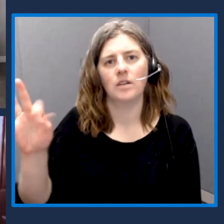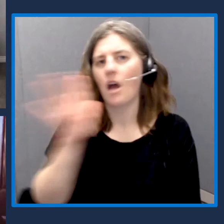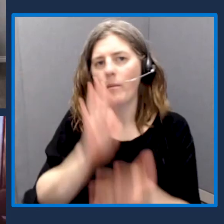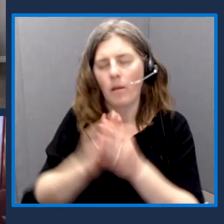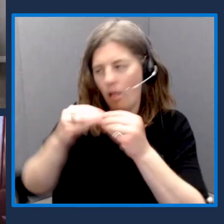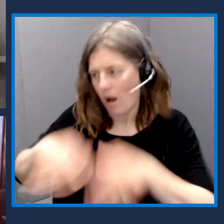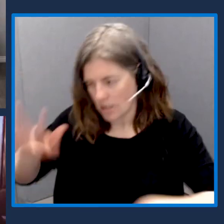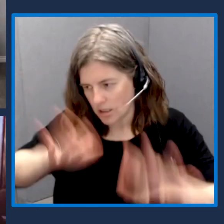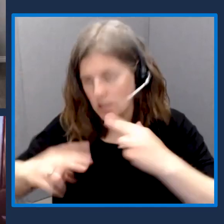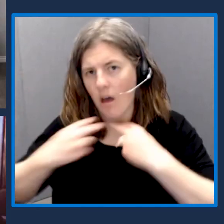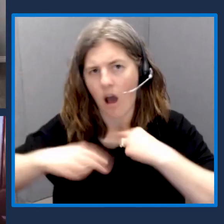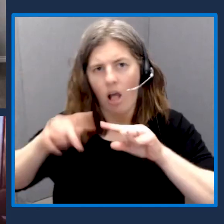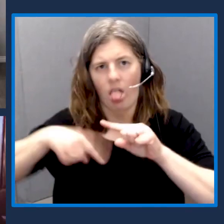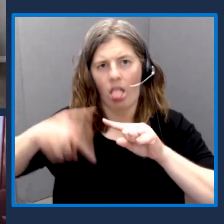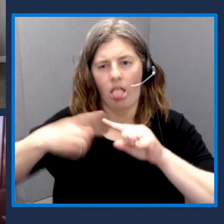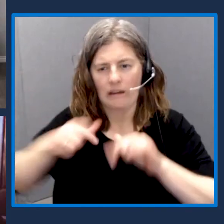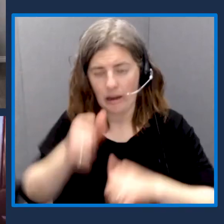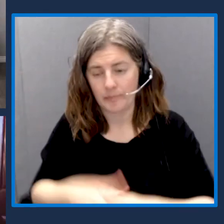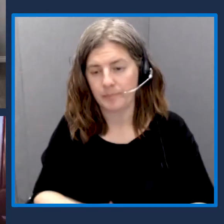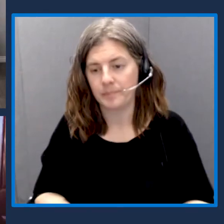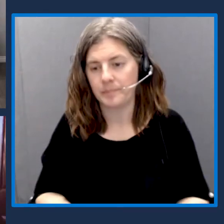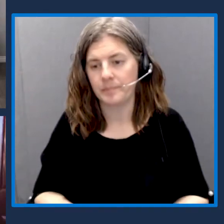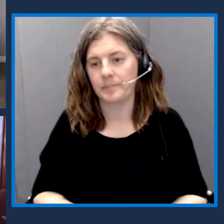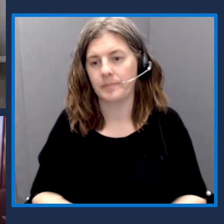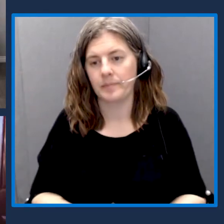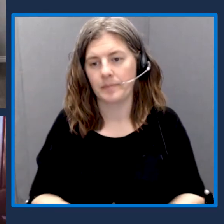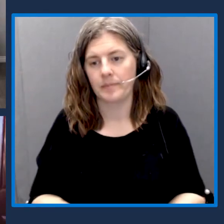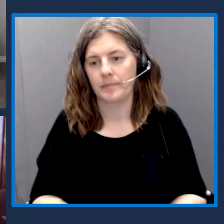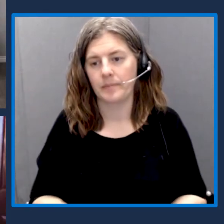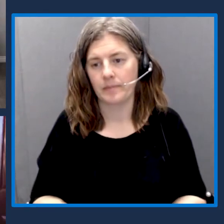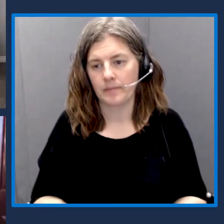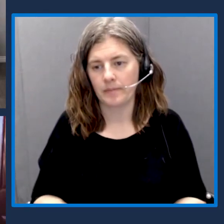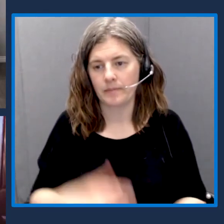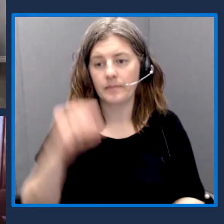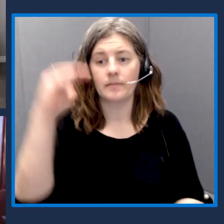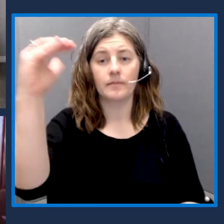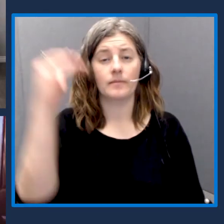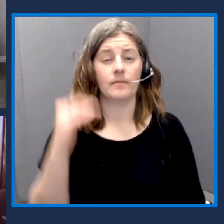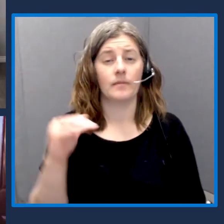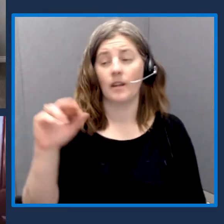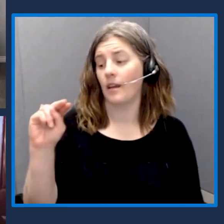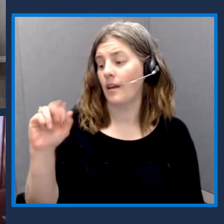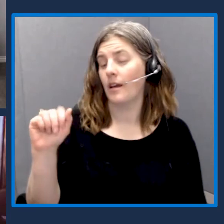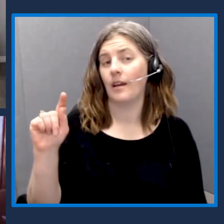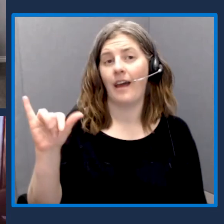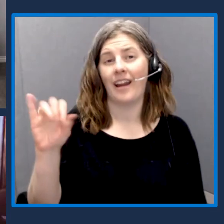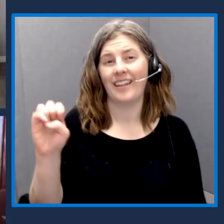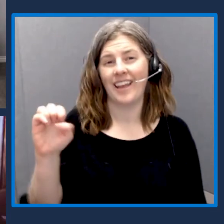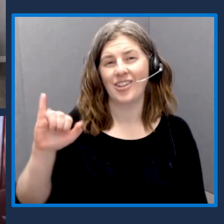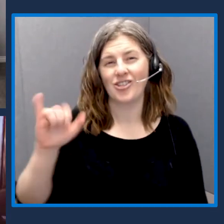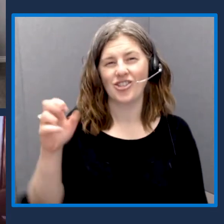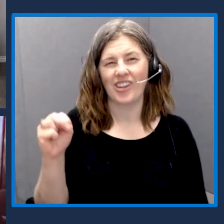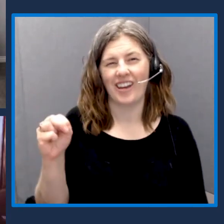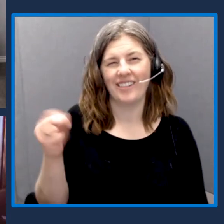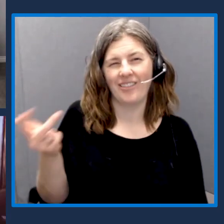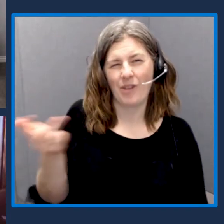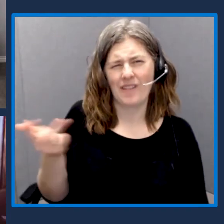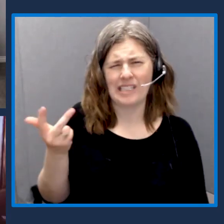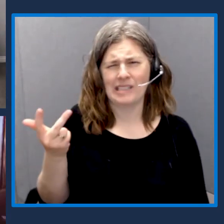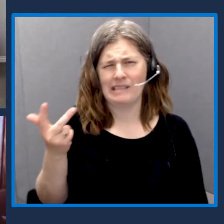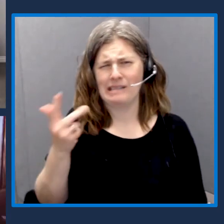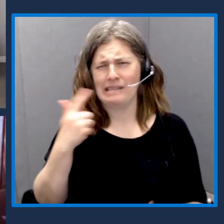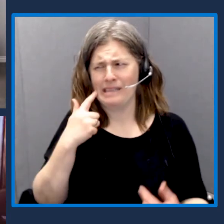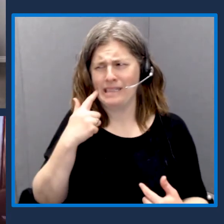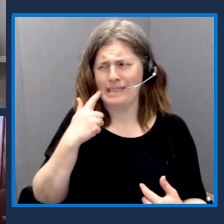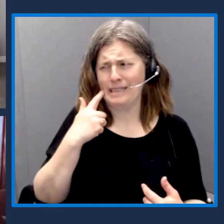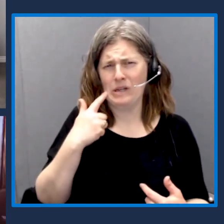stuck. All right, so Natalie and Jen and I drew straws on who would share an actual example from